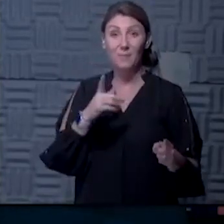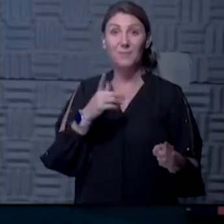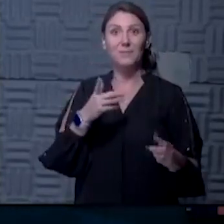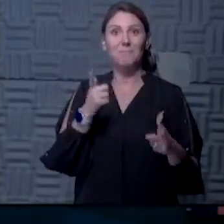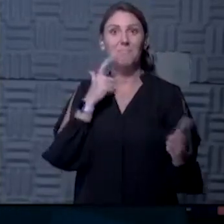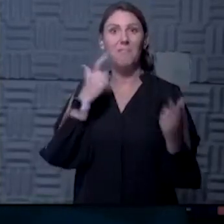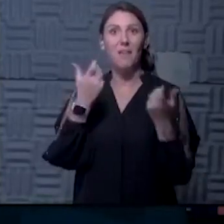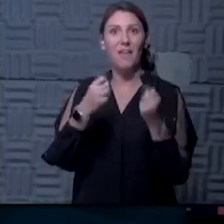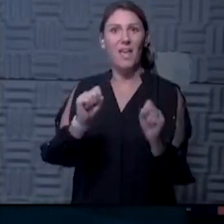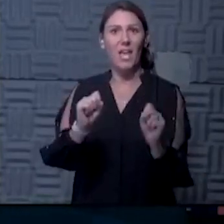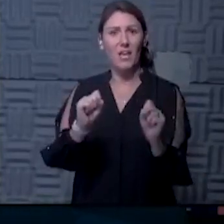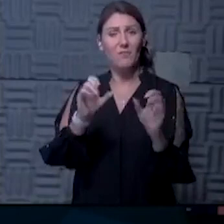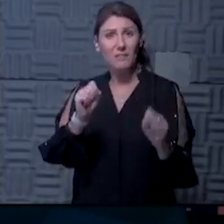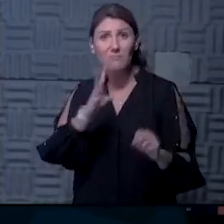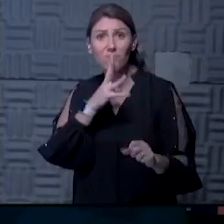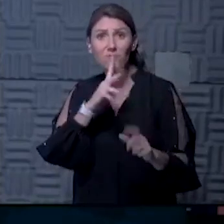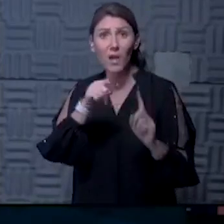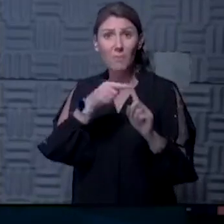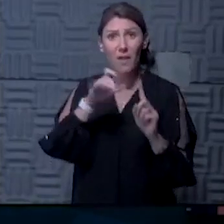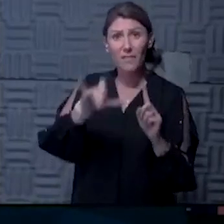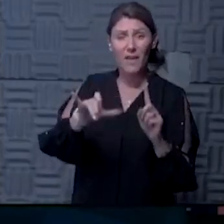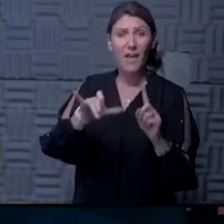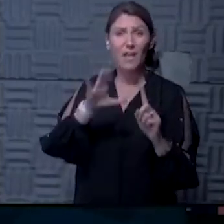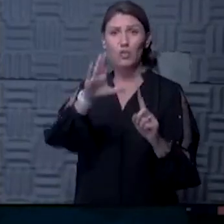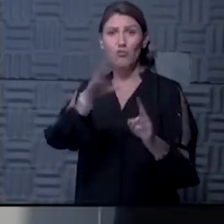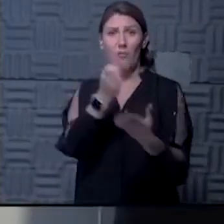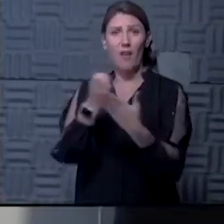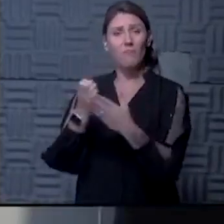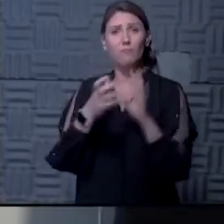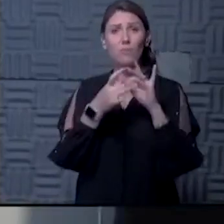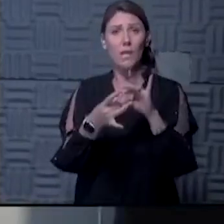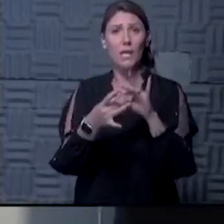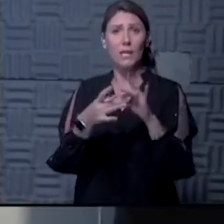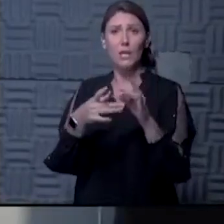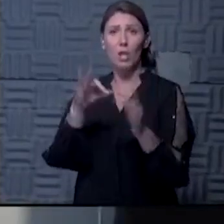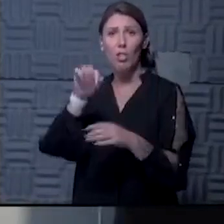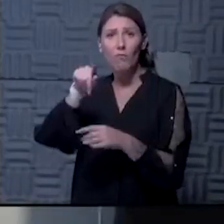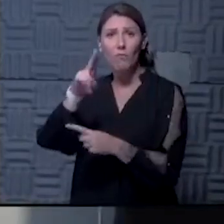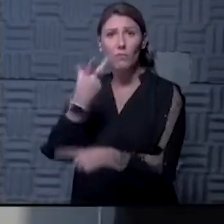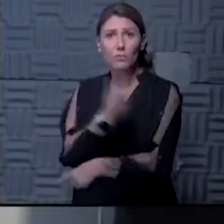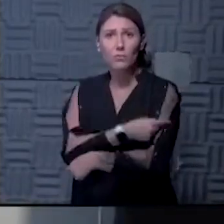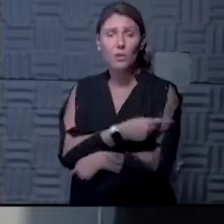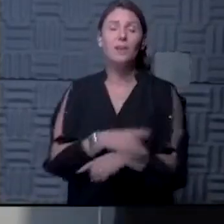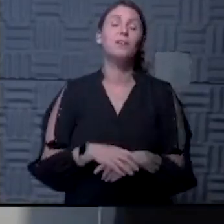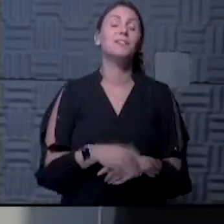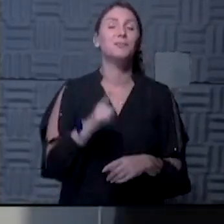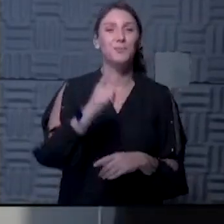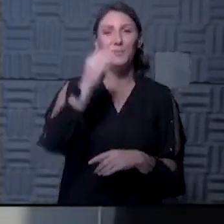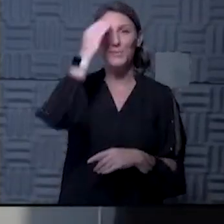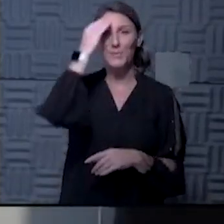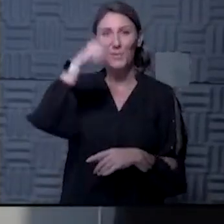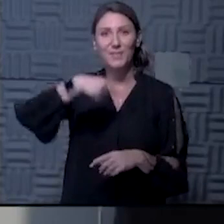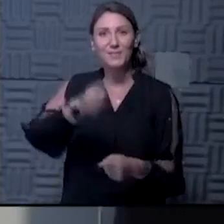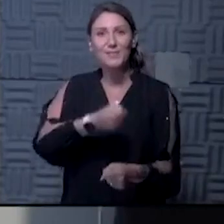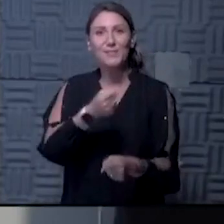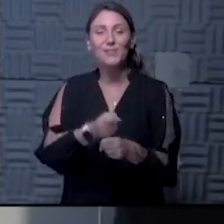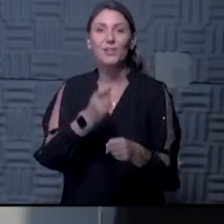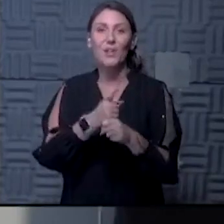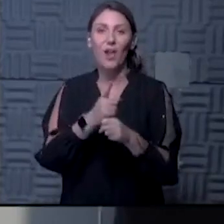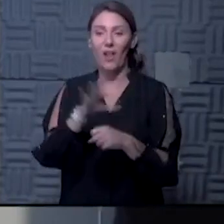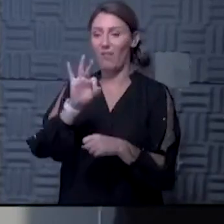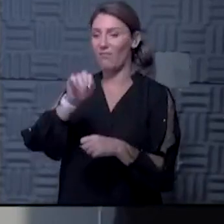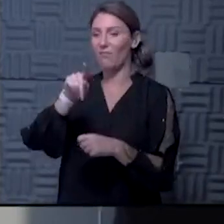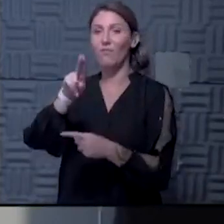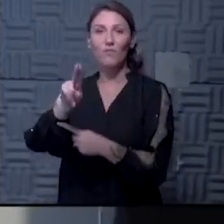effort. So thanks for that. Talk to us a little bit about your efforts around the flu shots. You bet. Well, you know, as you guys know, this year getting a flu shot is more important